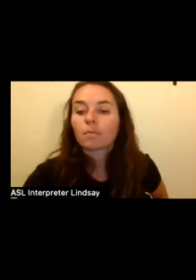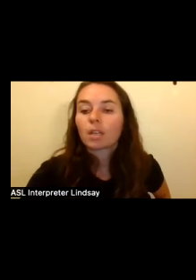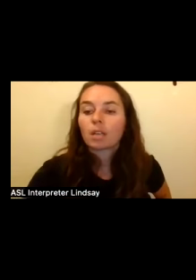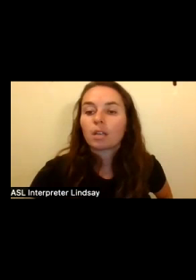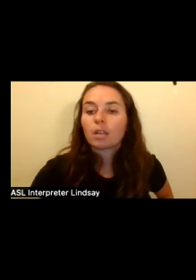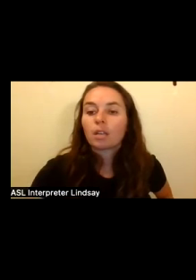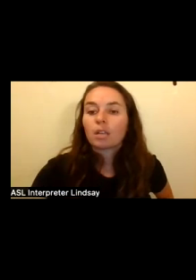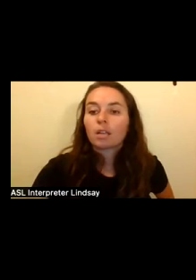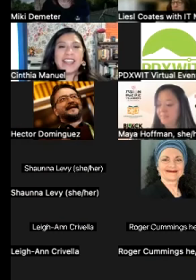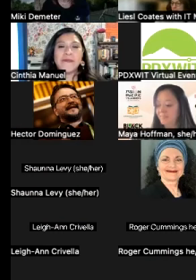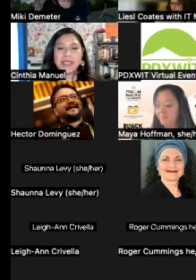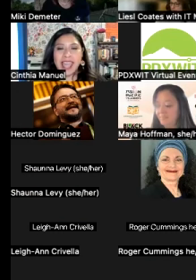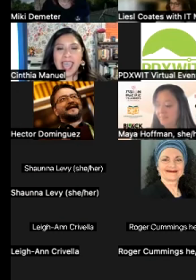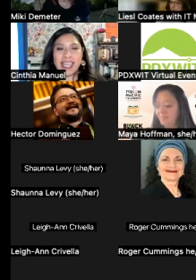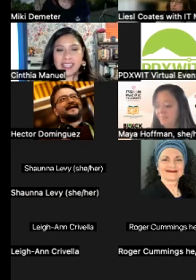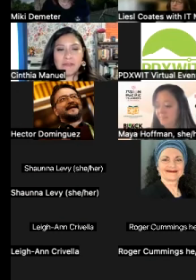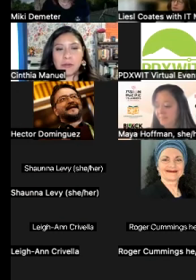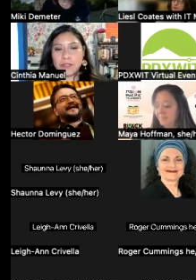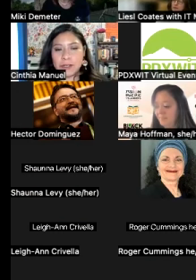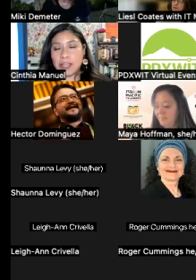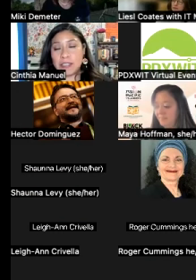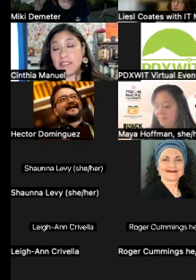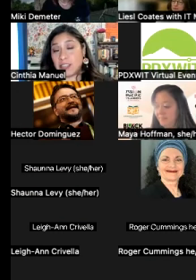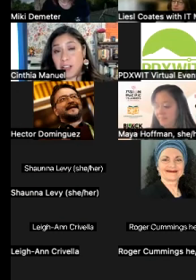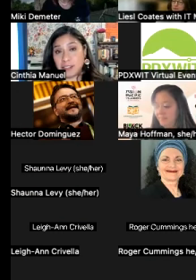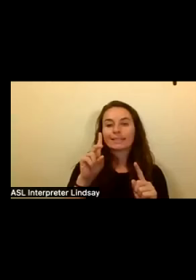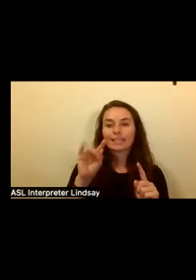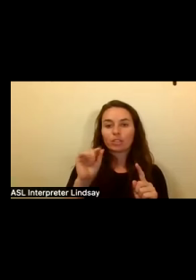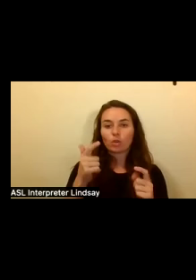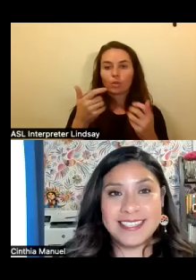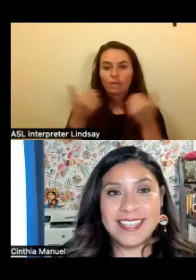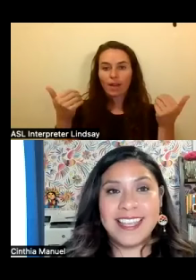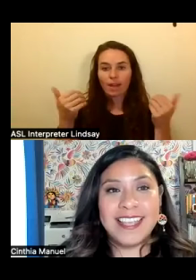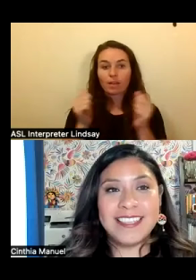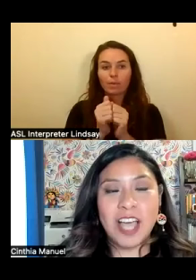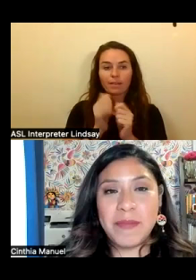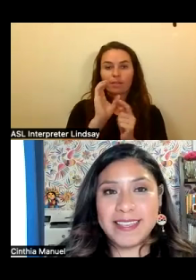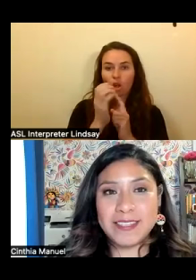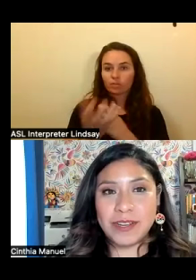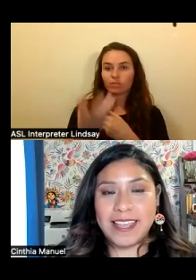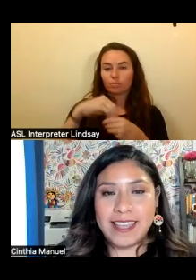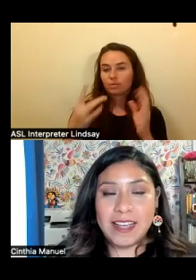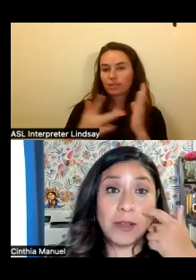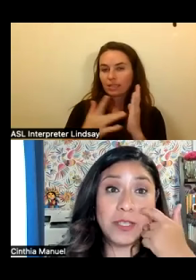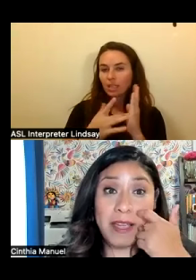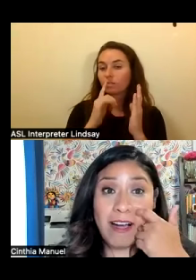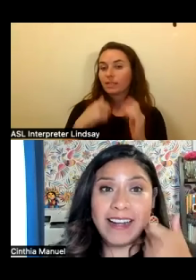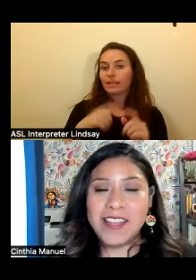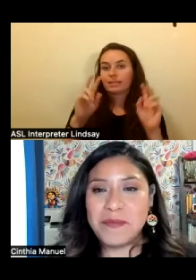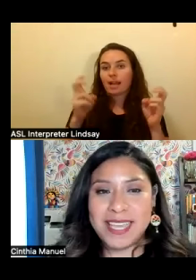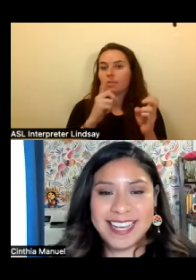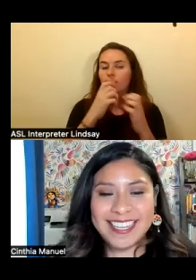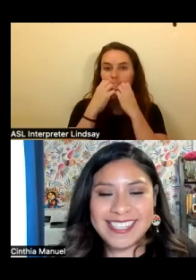of you about the digital divide and the need for culturally inclusive technology. So this topic is really close to my